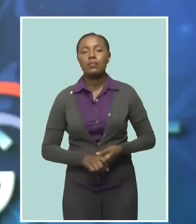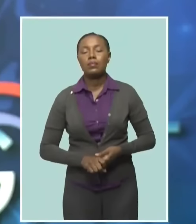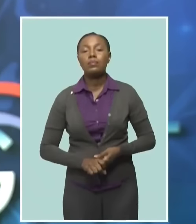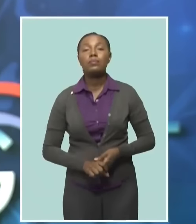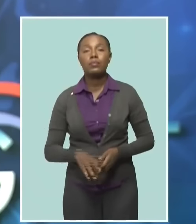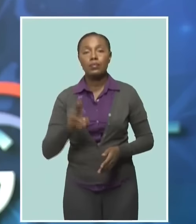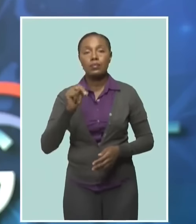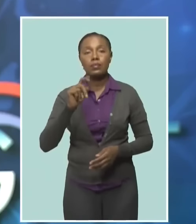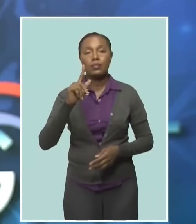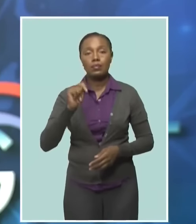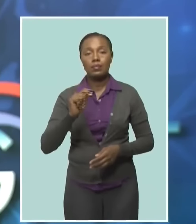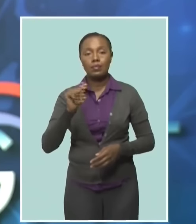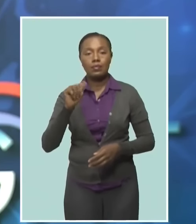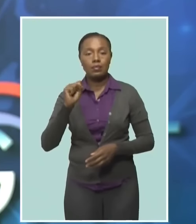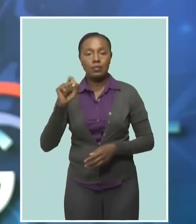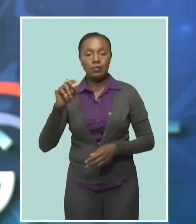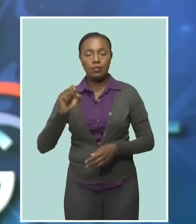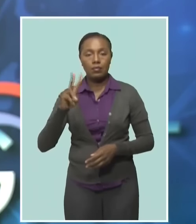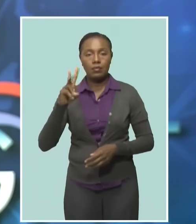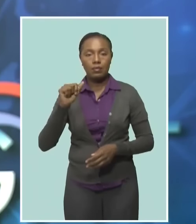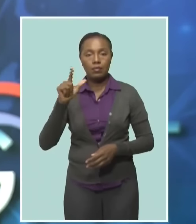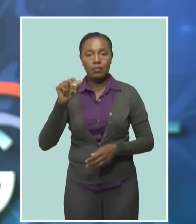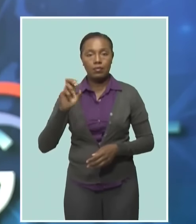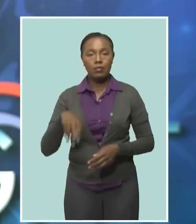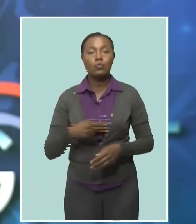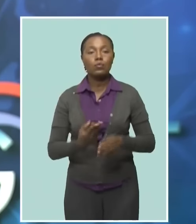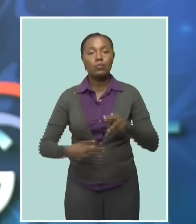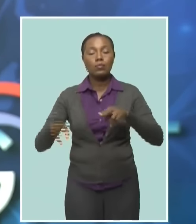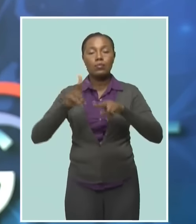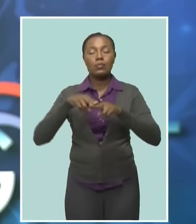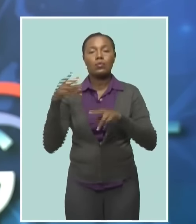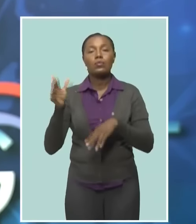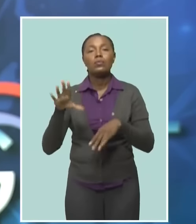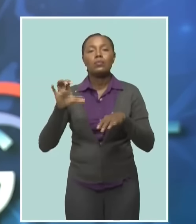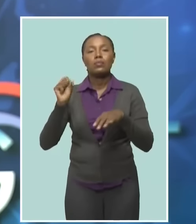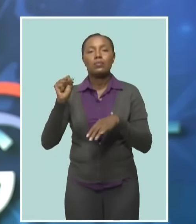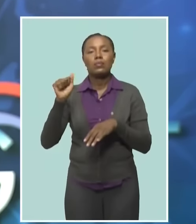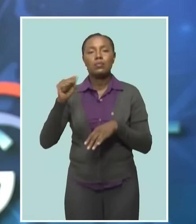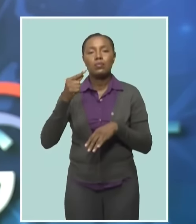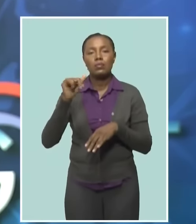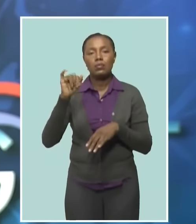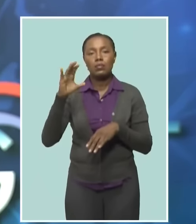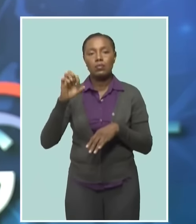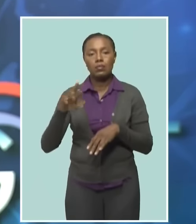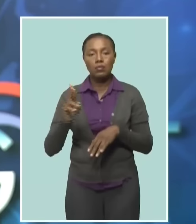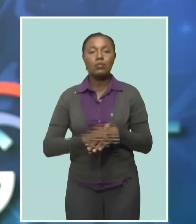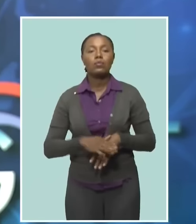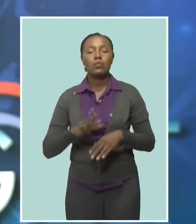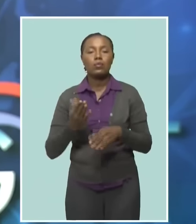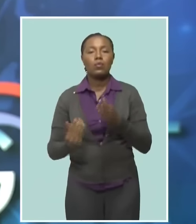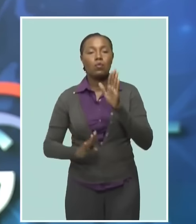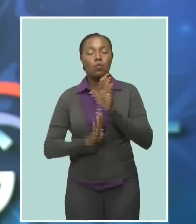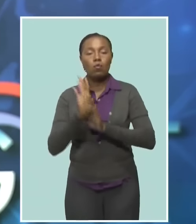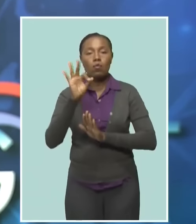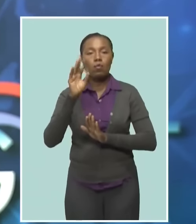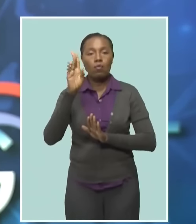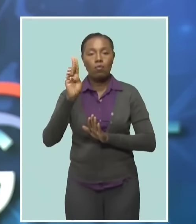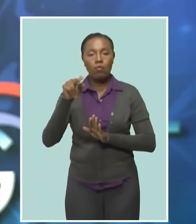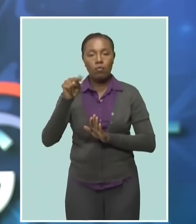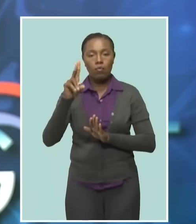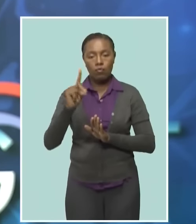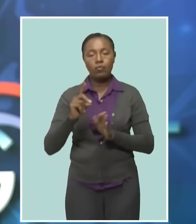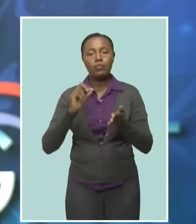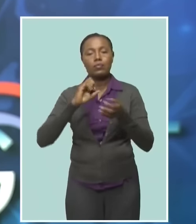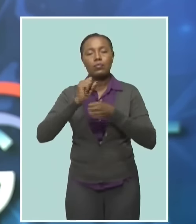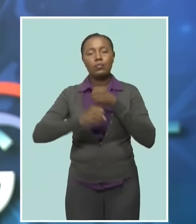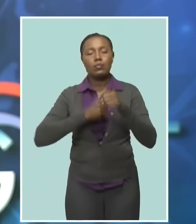Well, net asset values are up at insurance giant Sagicor. The Select Growth Fund returned 14.2% for the